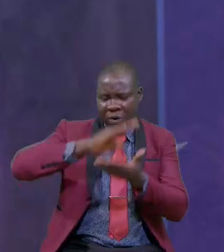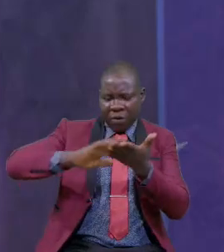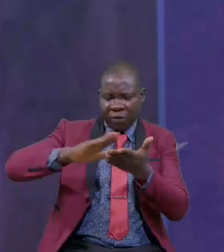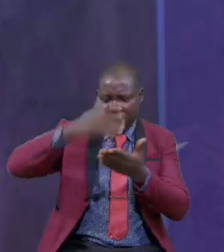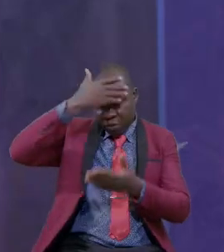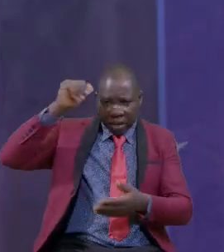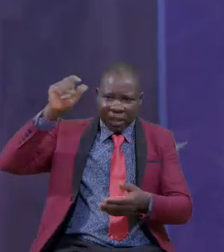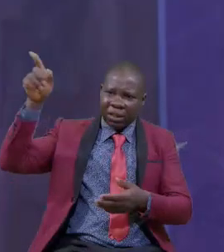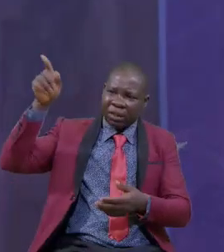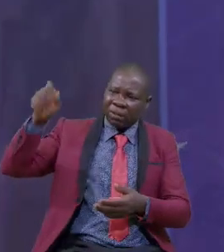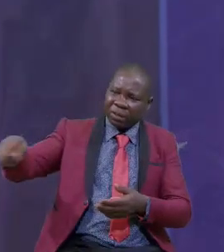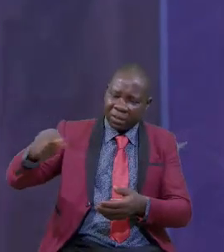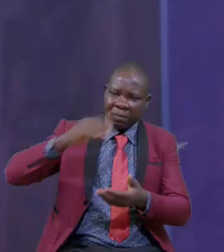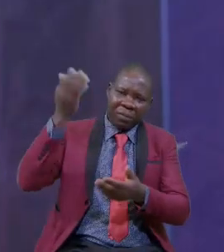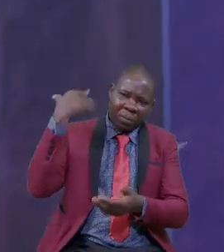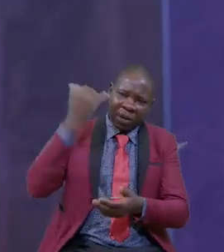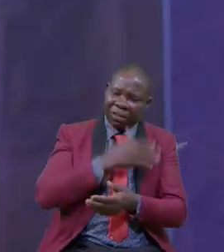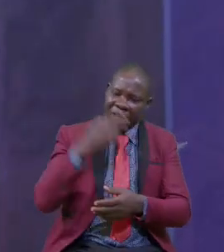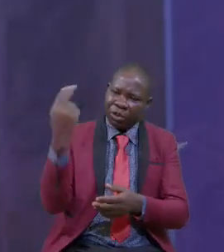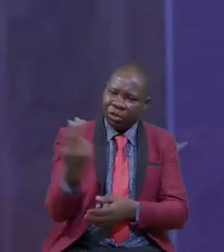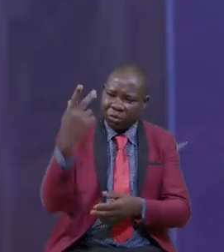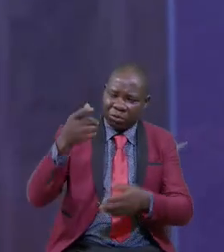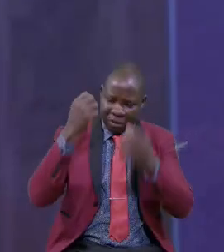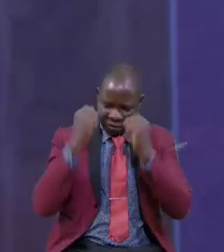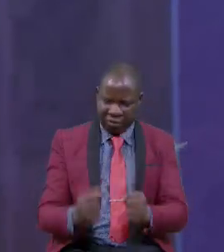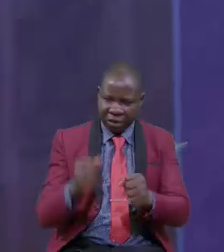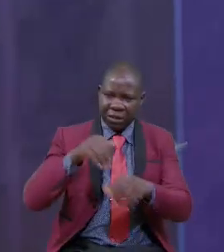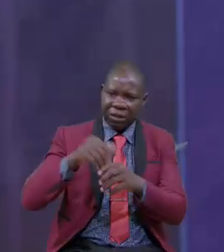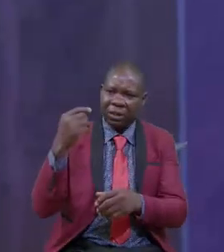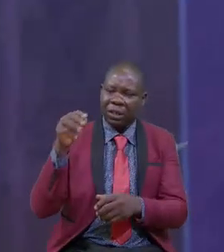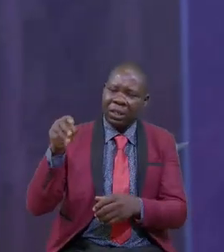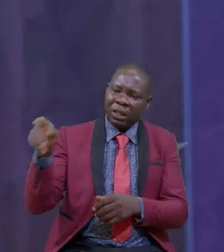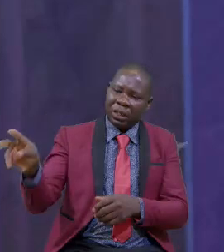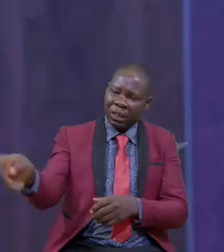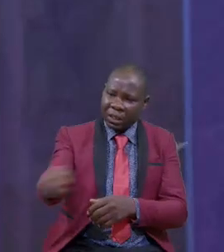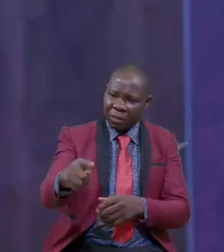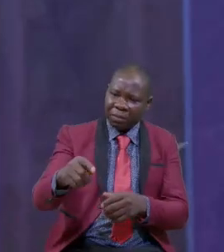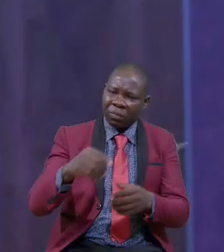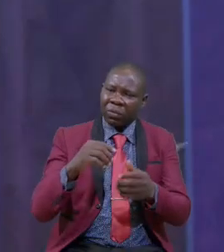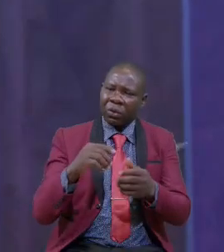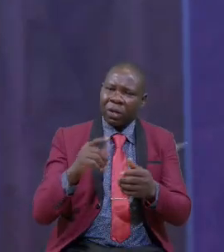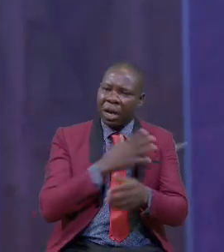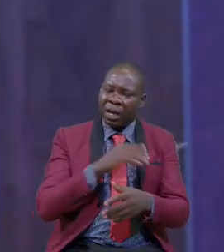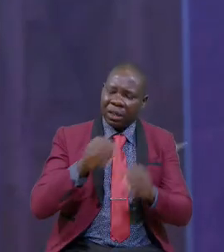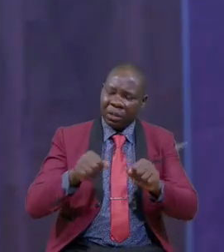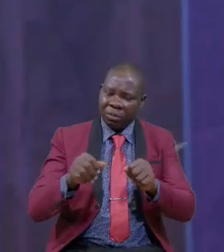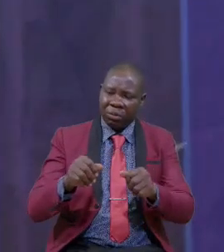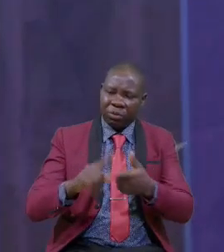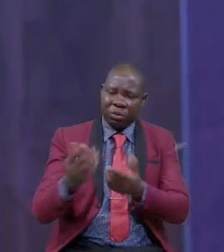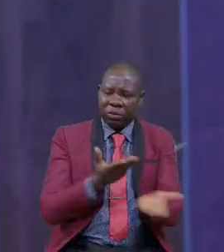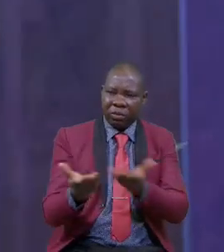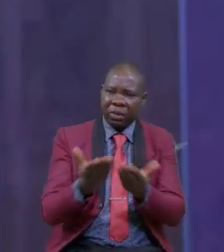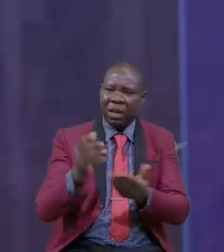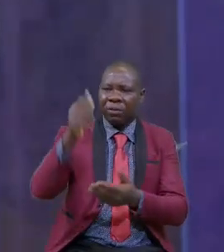strength in him. And so he's now able to serve God. And the other people too that thought they've gone too far. They've gone